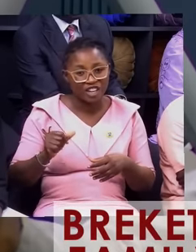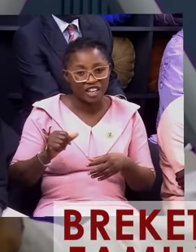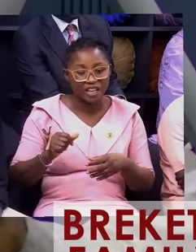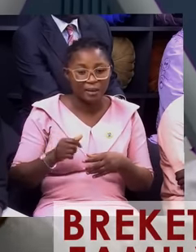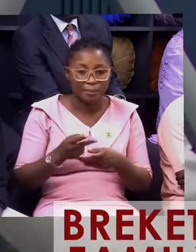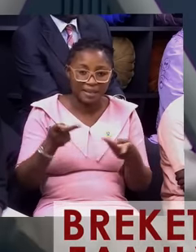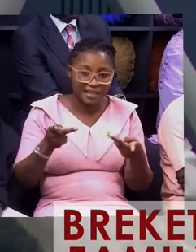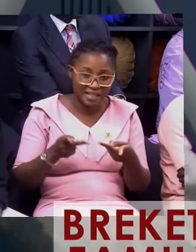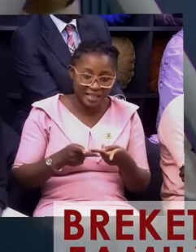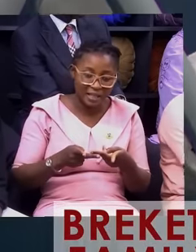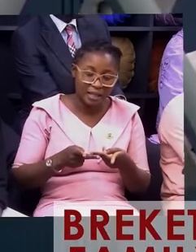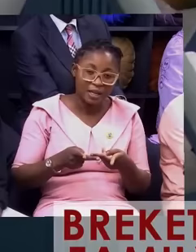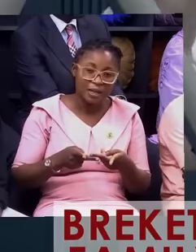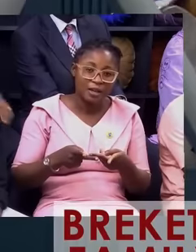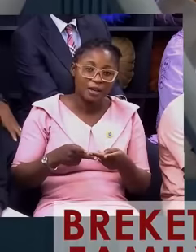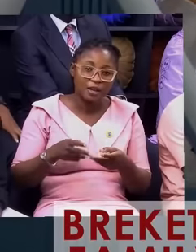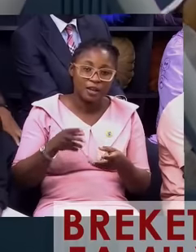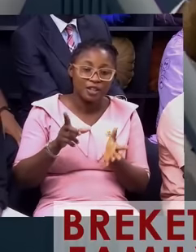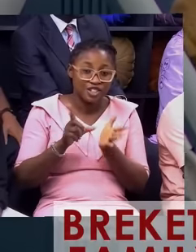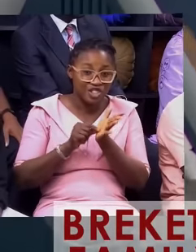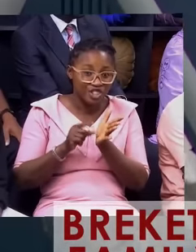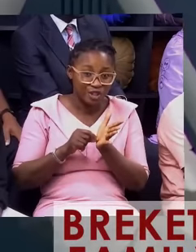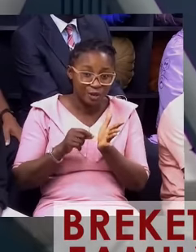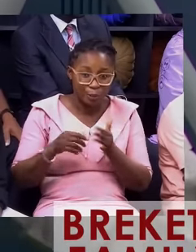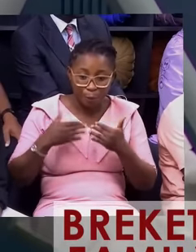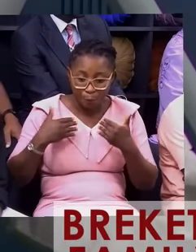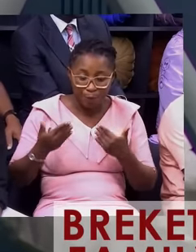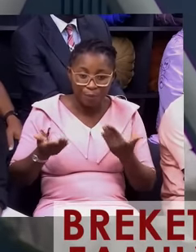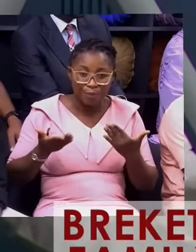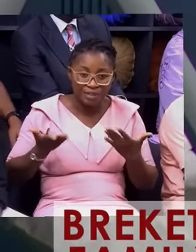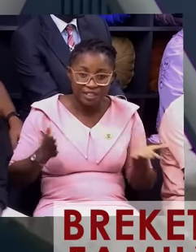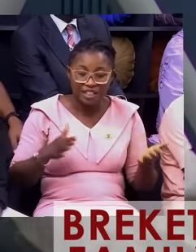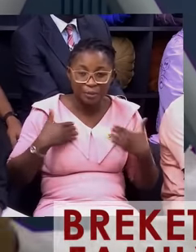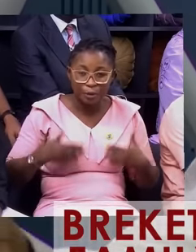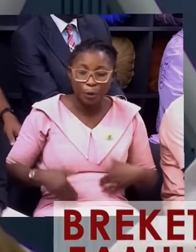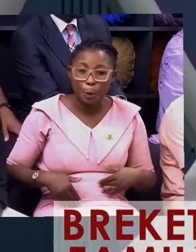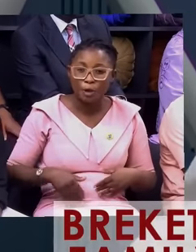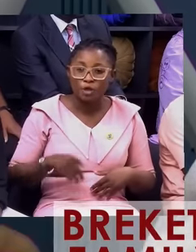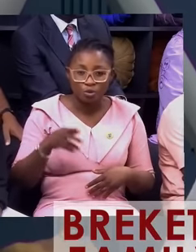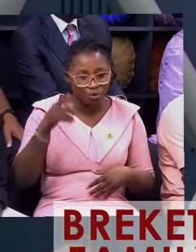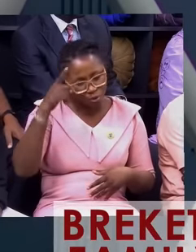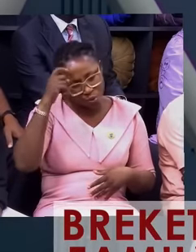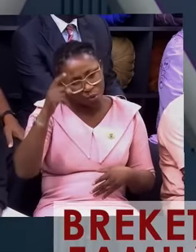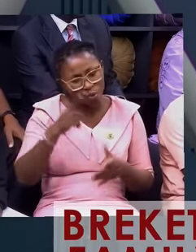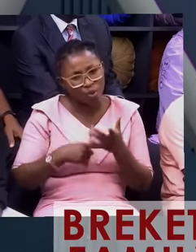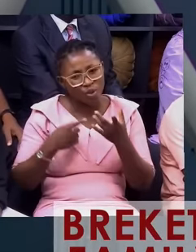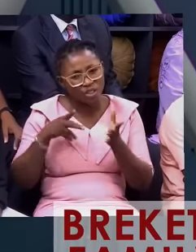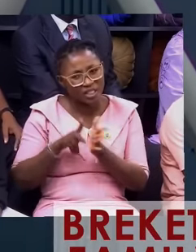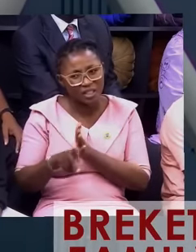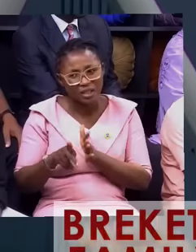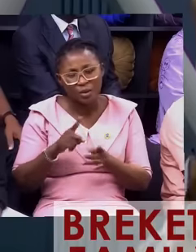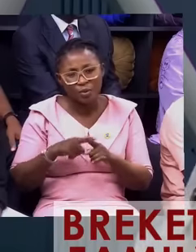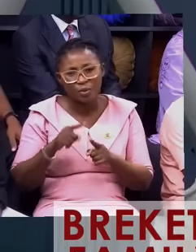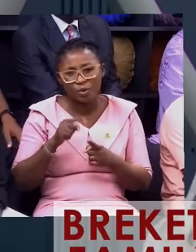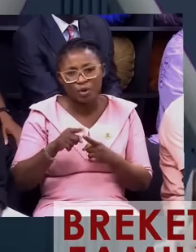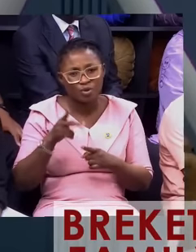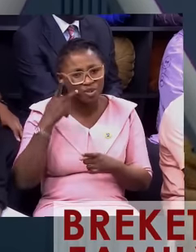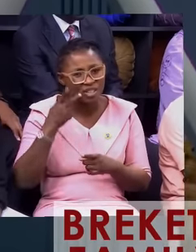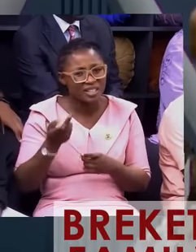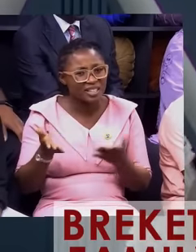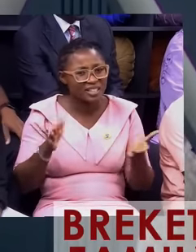kill but when you see dog fou cage you go the one that waiting kill him